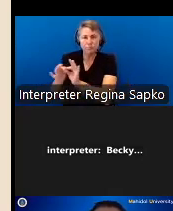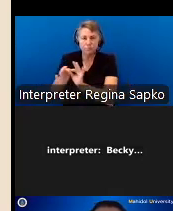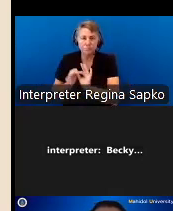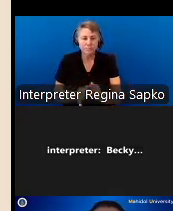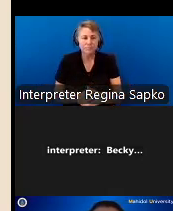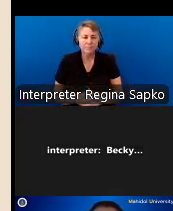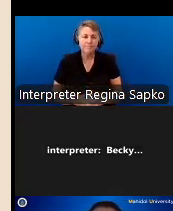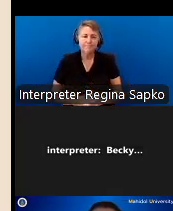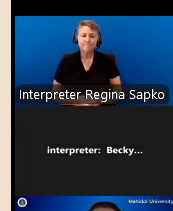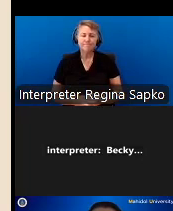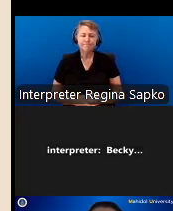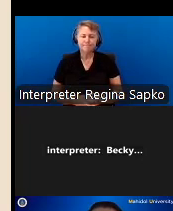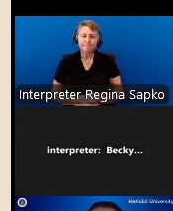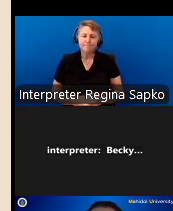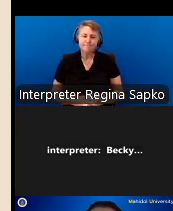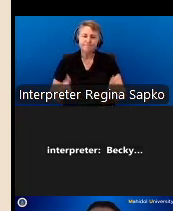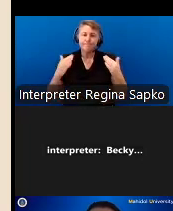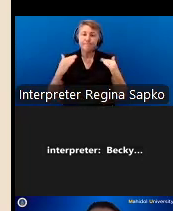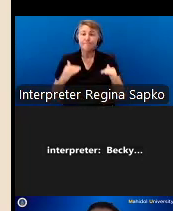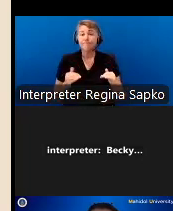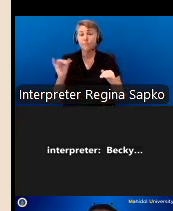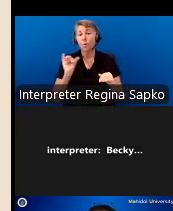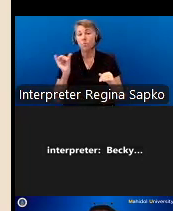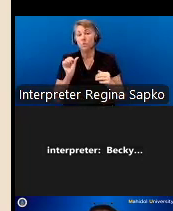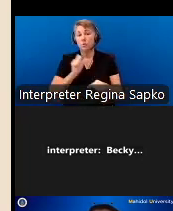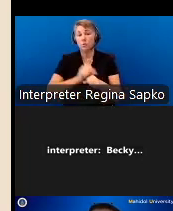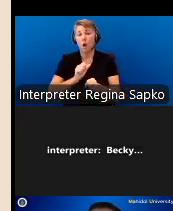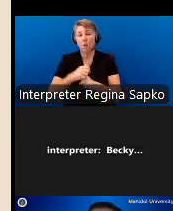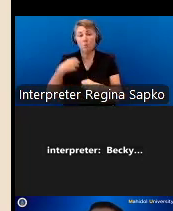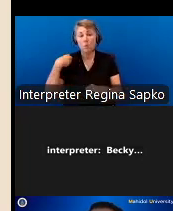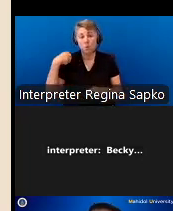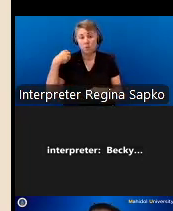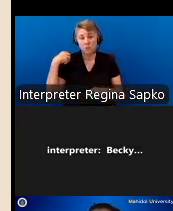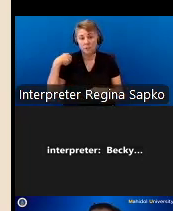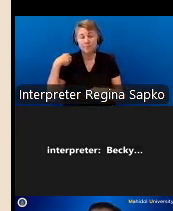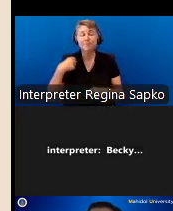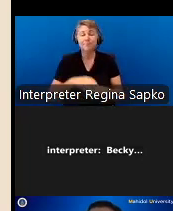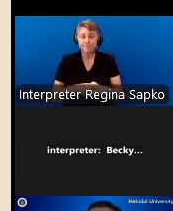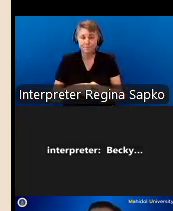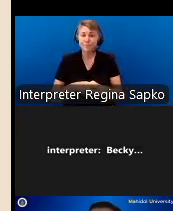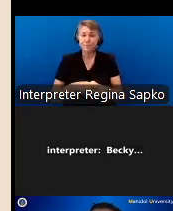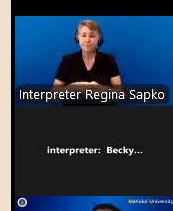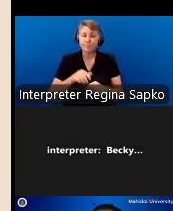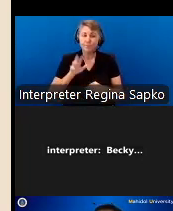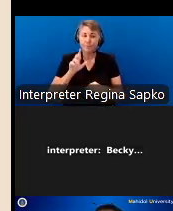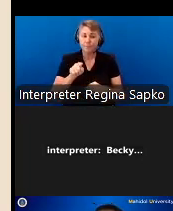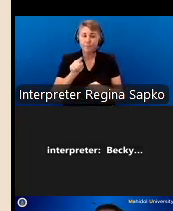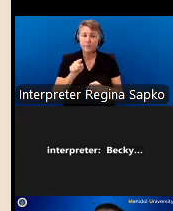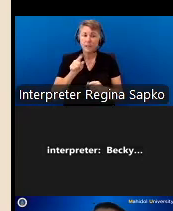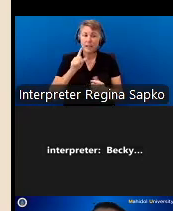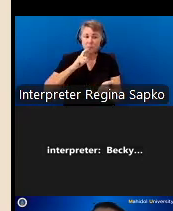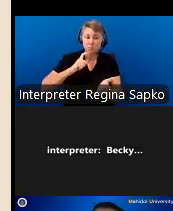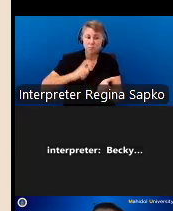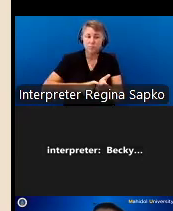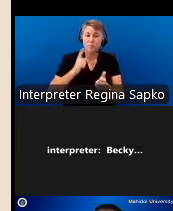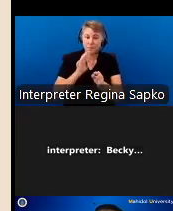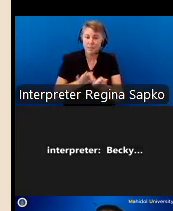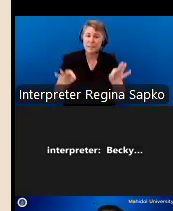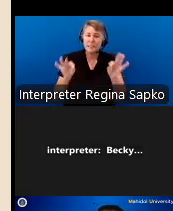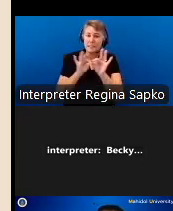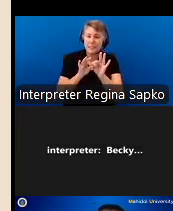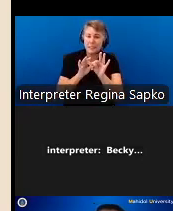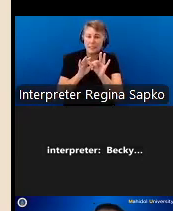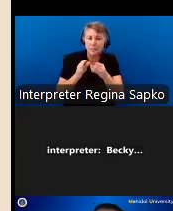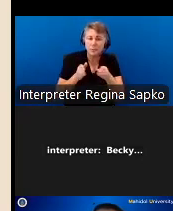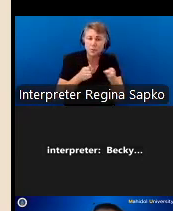And it's about the job coaching has been recognized the key point for sustainable employment